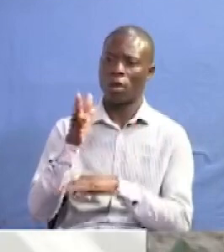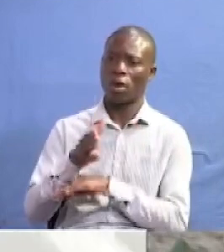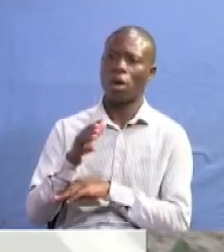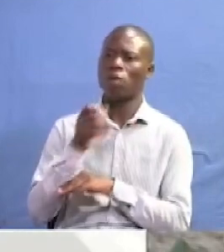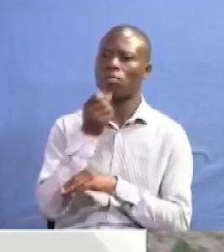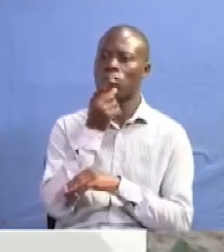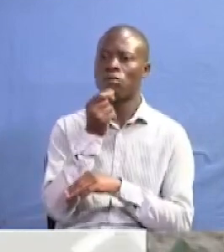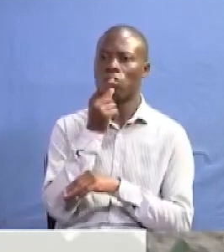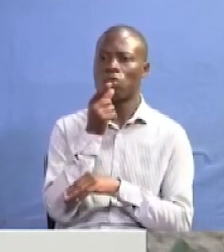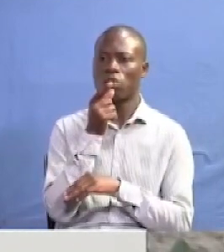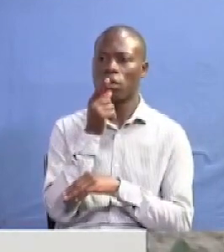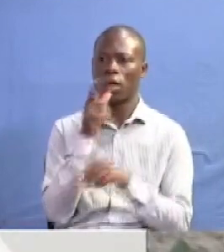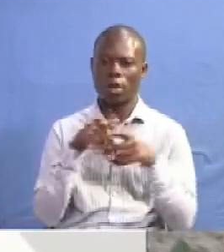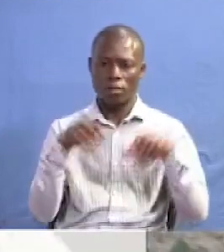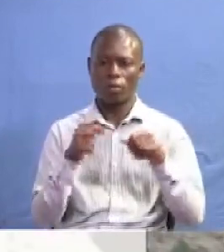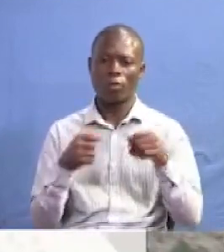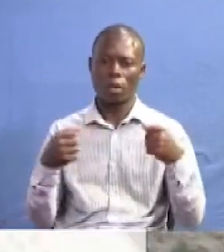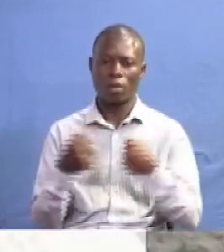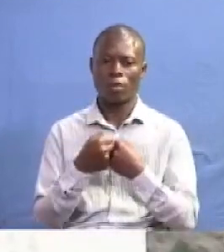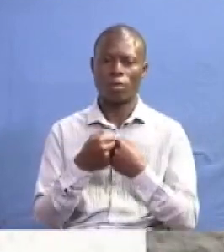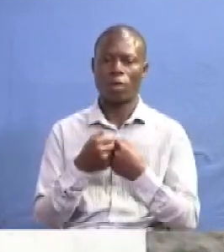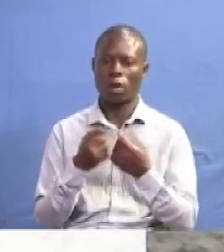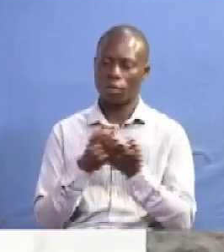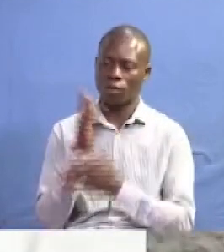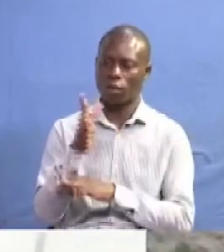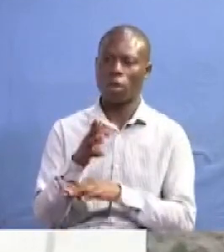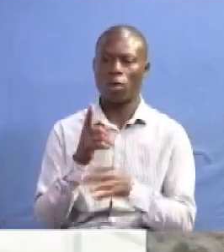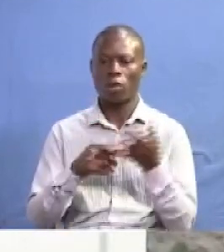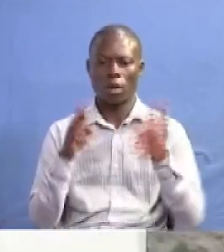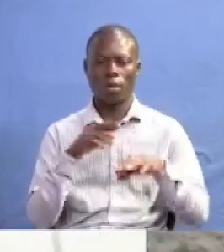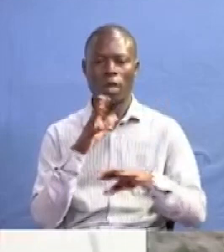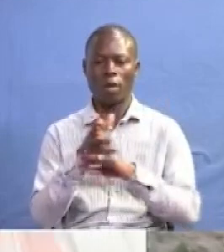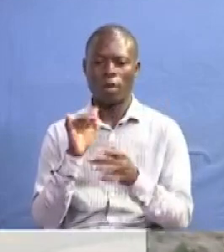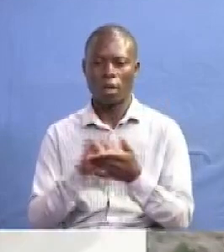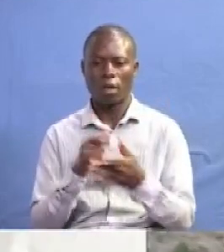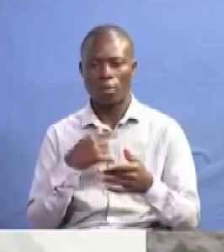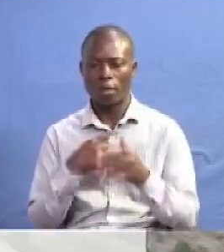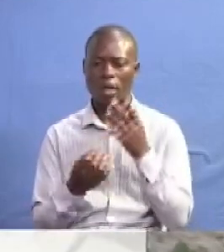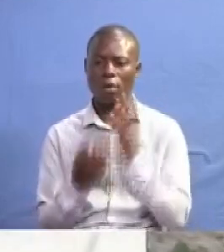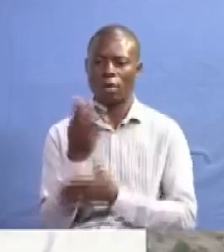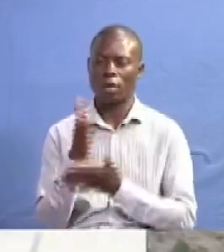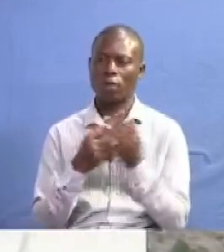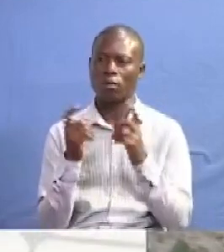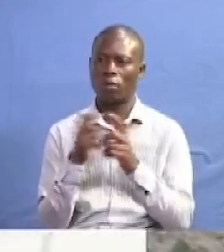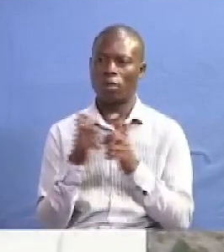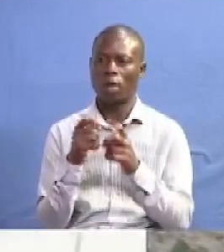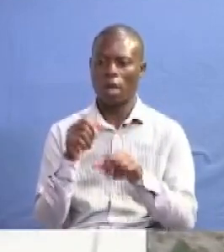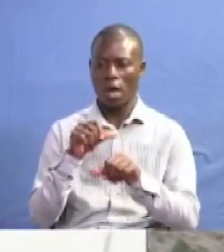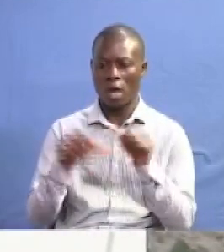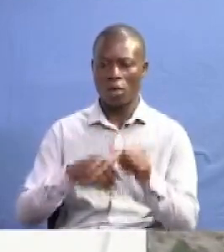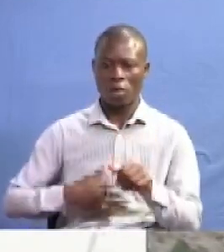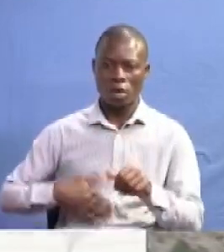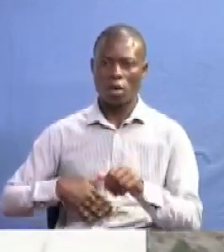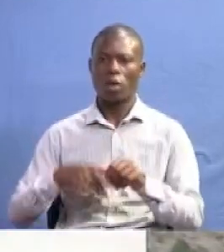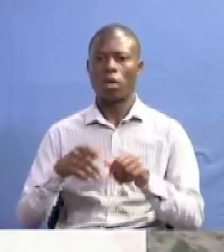and a bike hit me. It was riding from the opposite direction. So what happened after the accident is I developed some pain around my abdomen. And when I